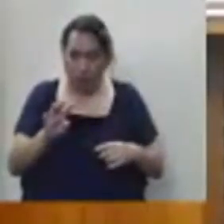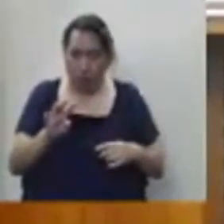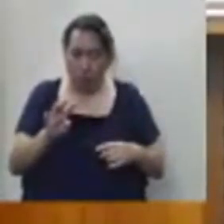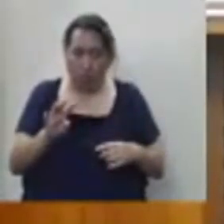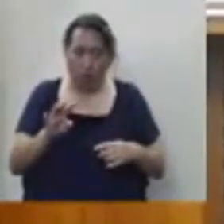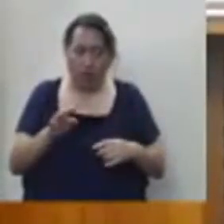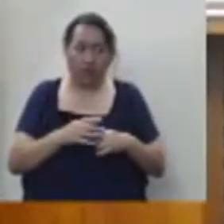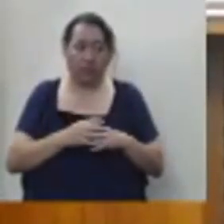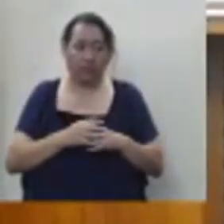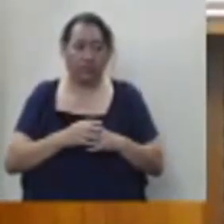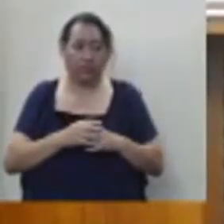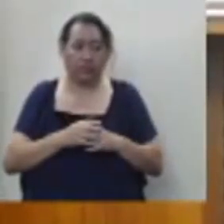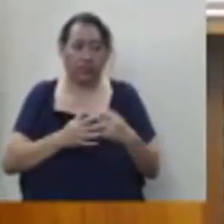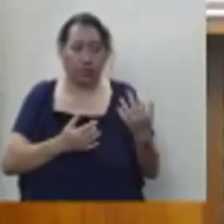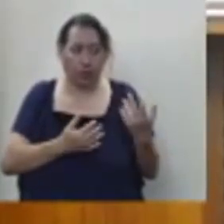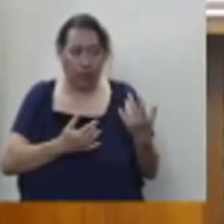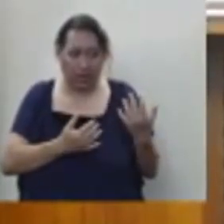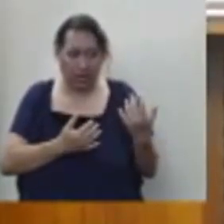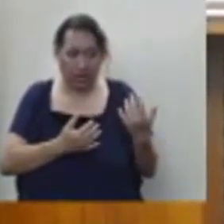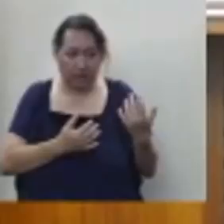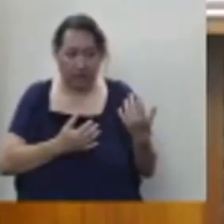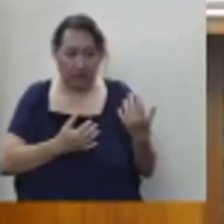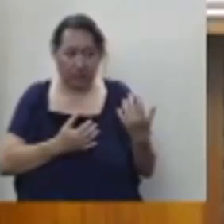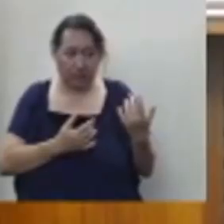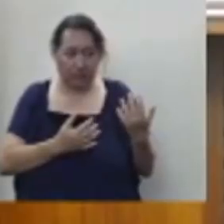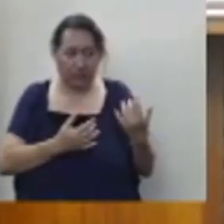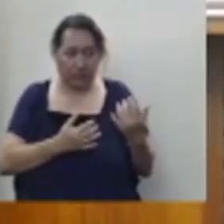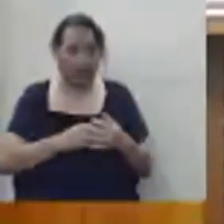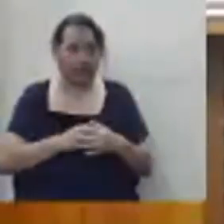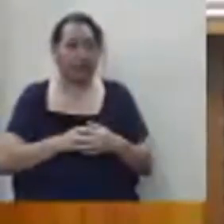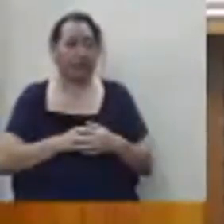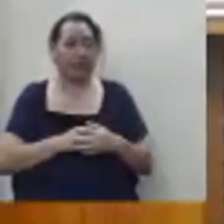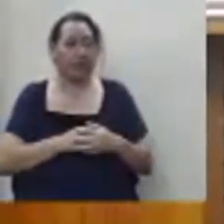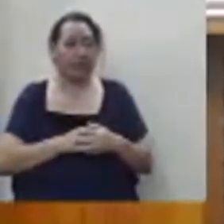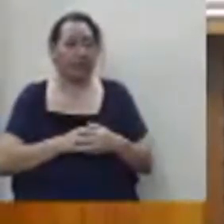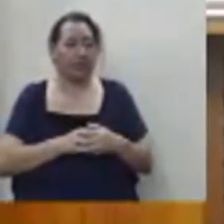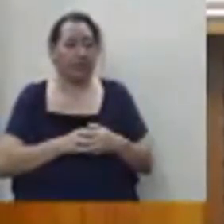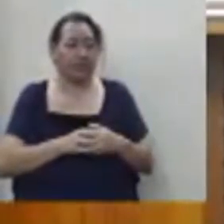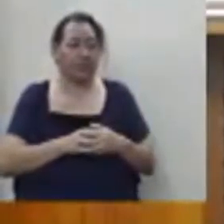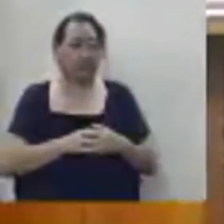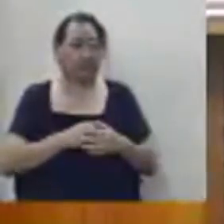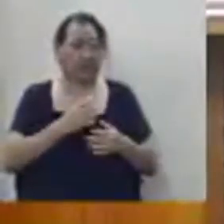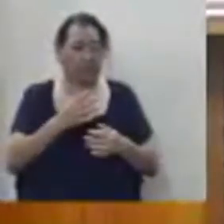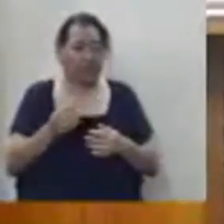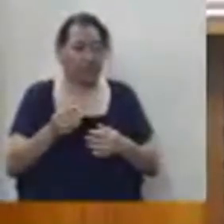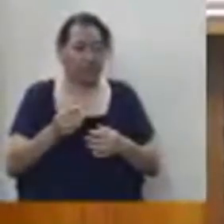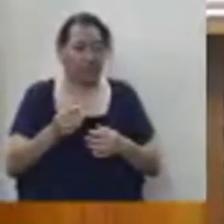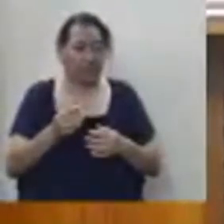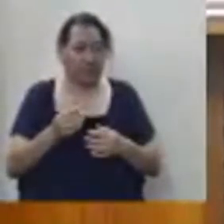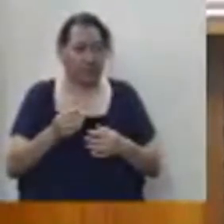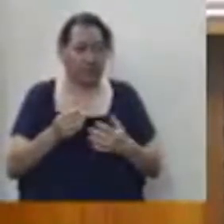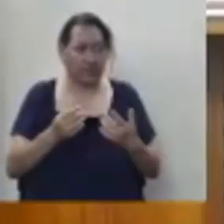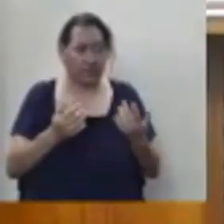No, wait, because the internet's kind of slow. And the There. password is And no the longer password. enabled. Okay, no longer enabled.